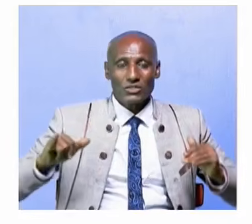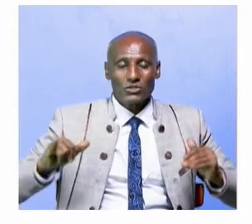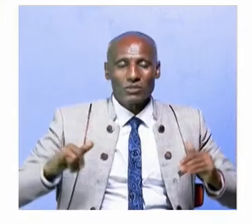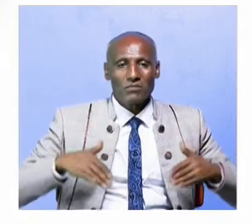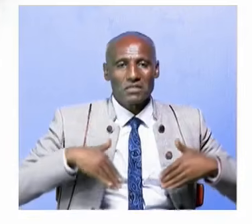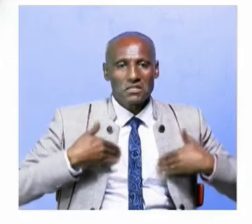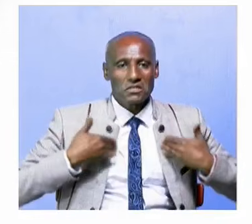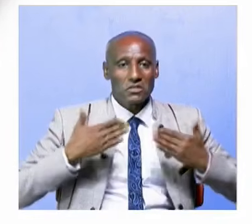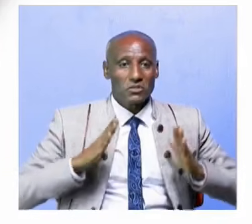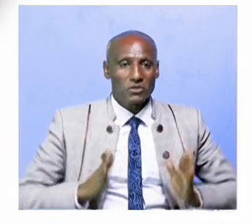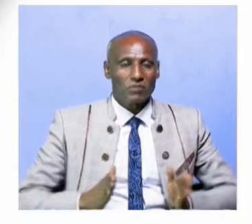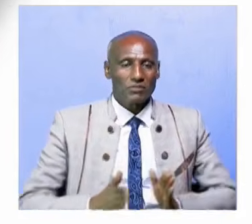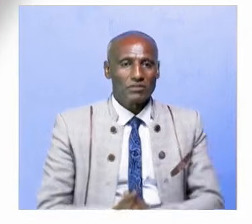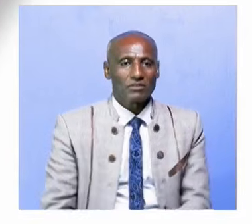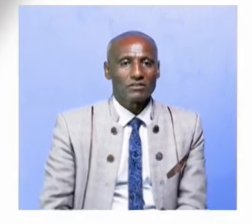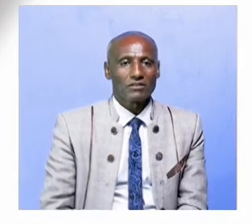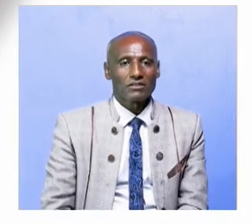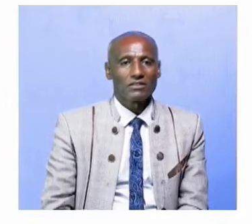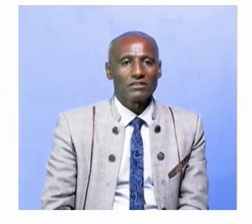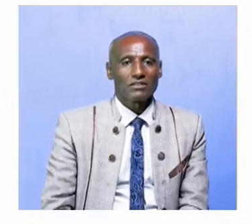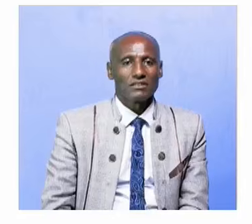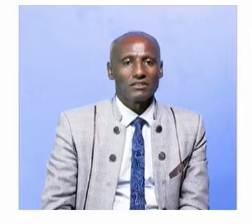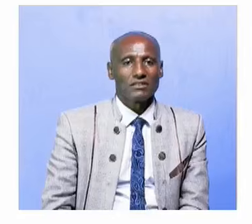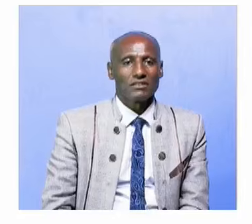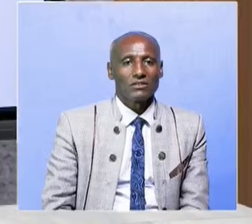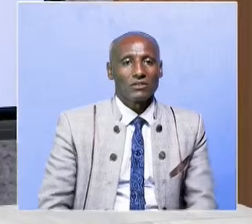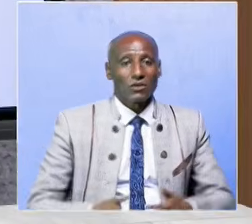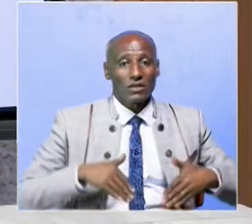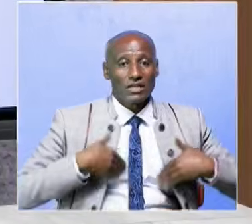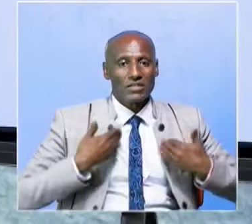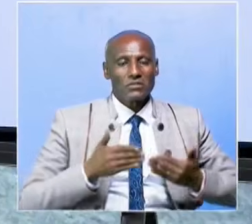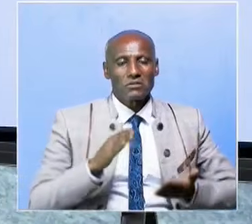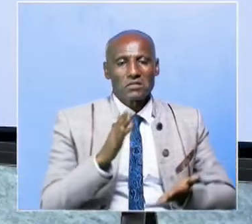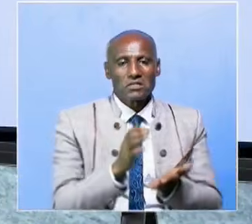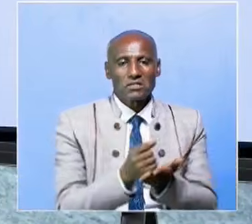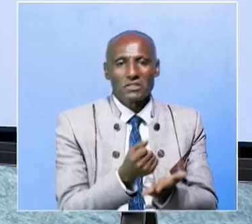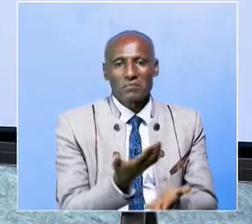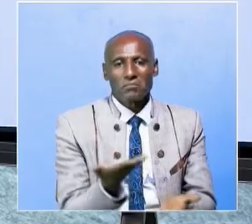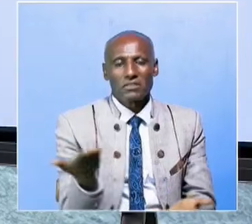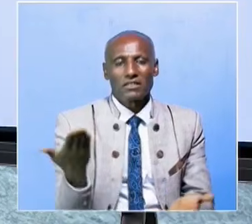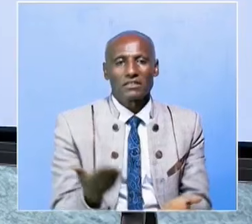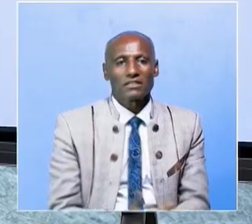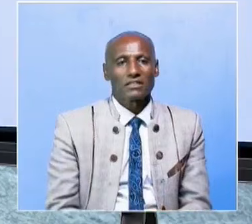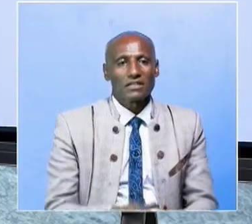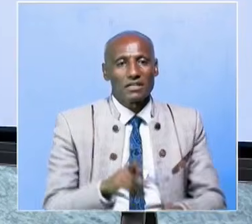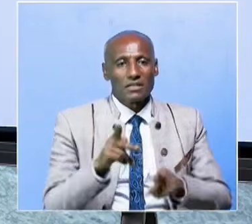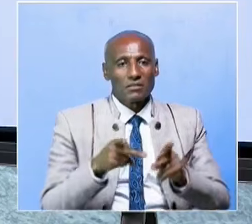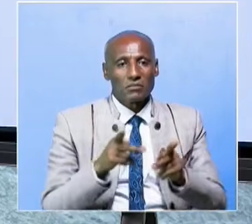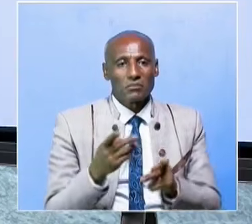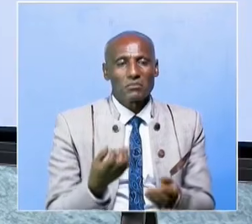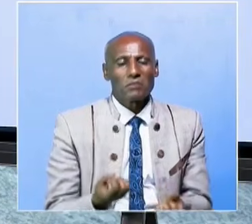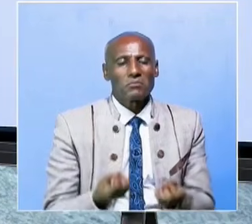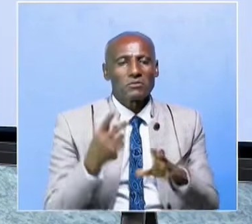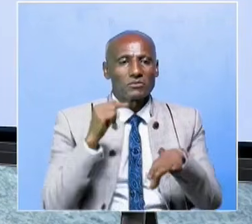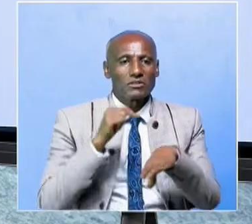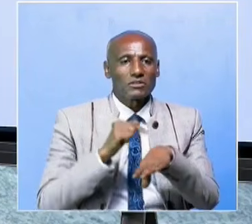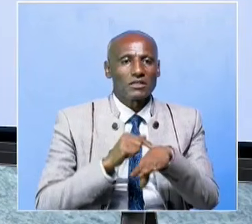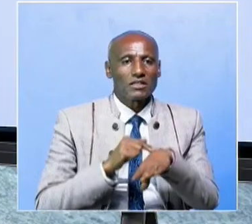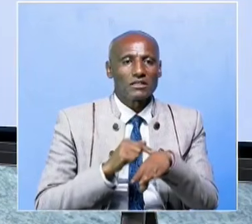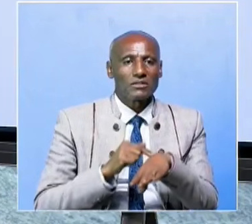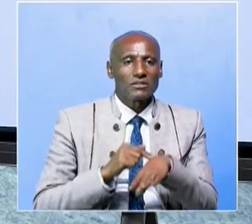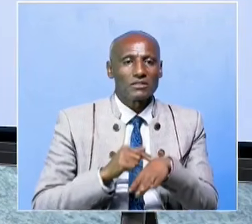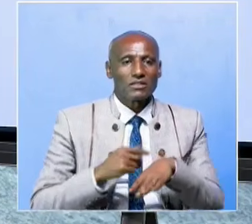enjoyment or the process of enjoying something. People usually have this